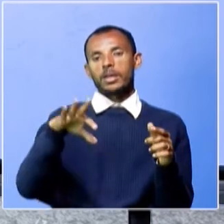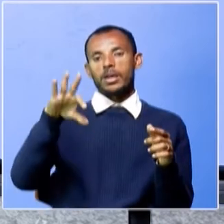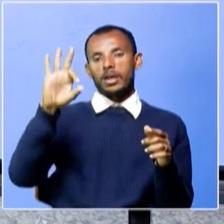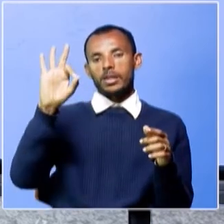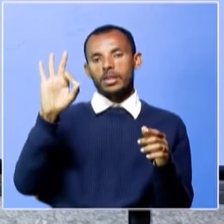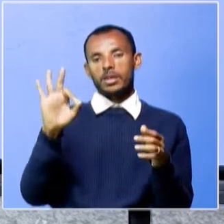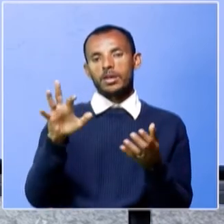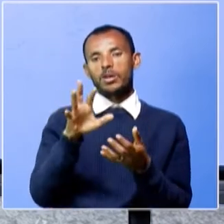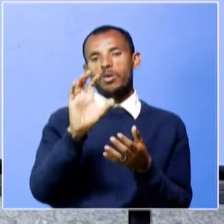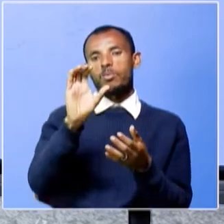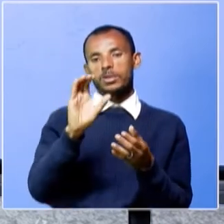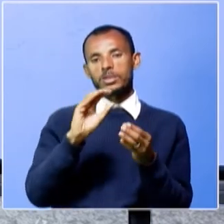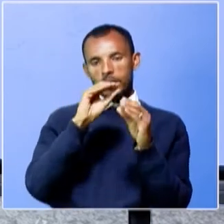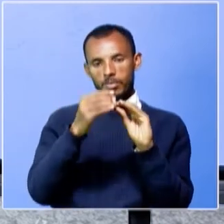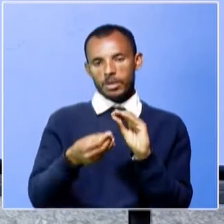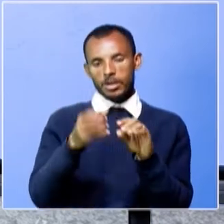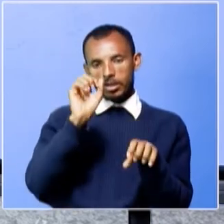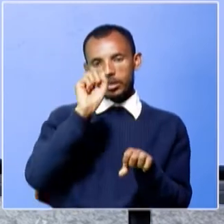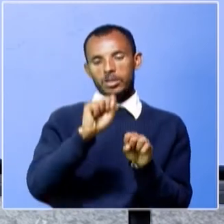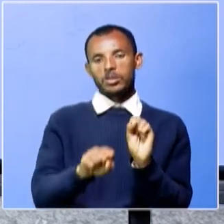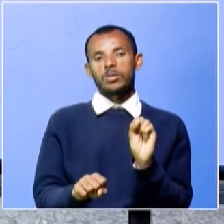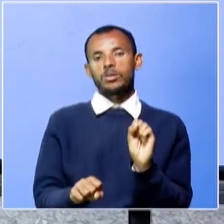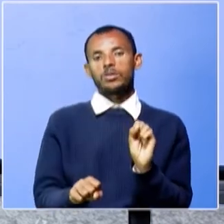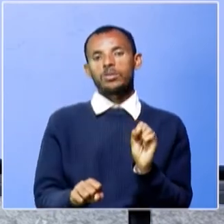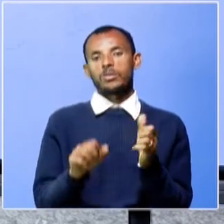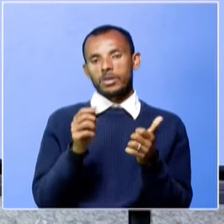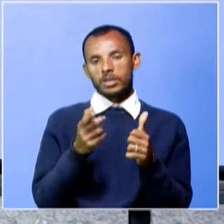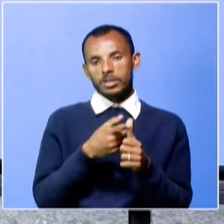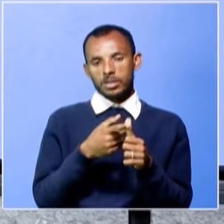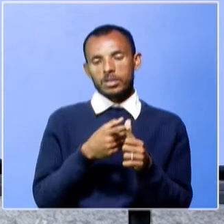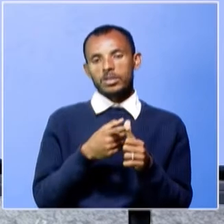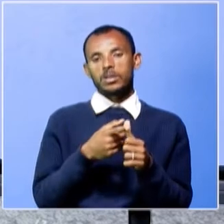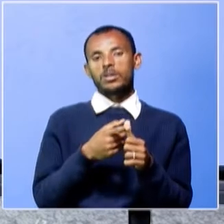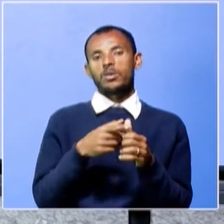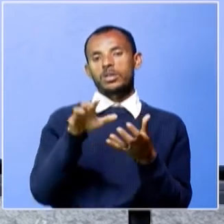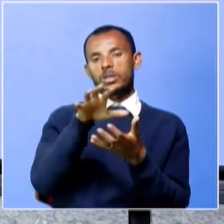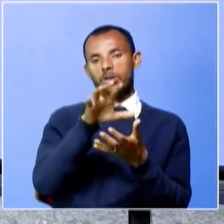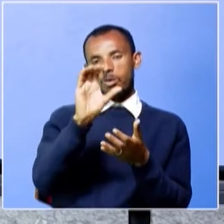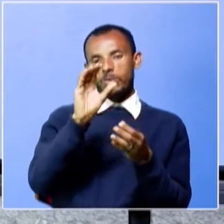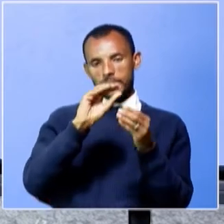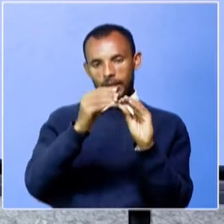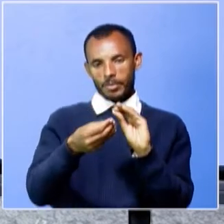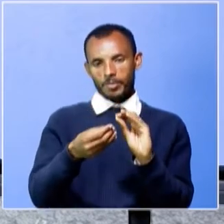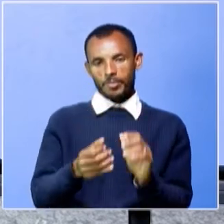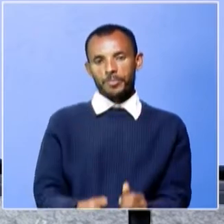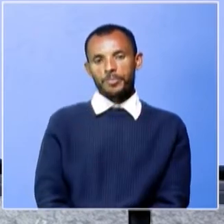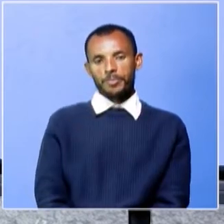a composite number. So first of all, what is a composite number?